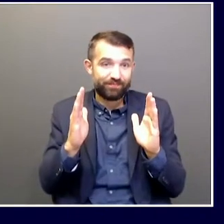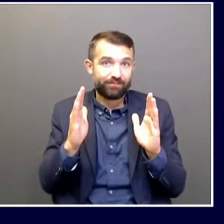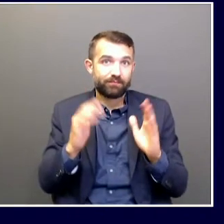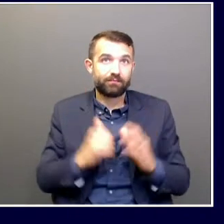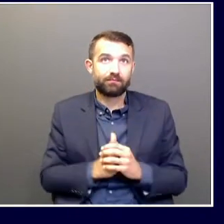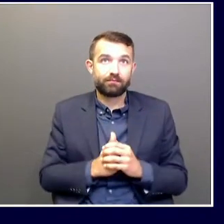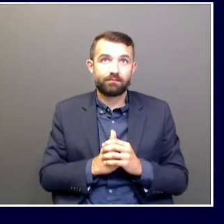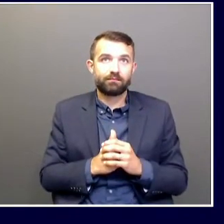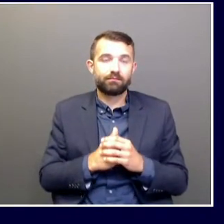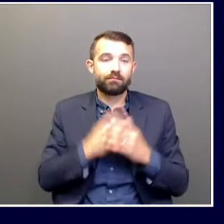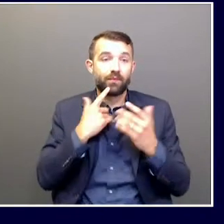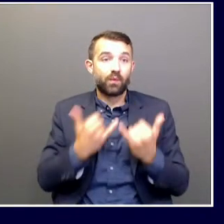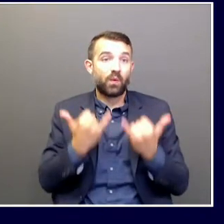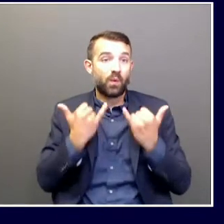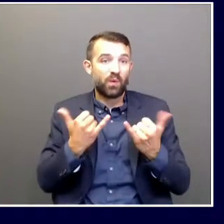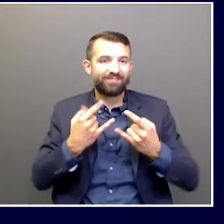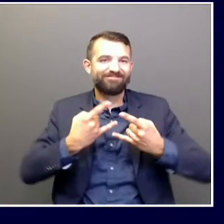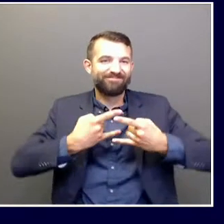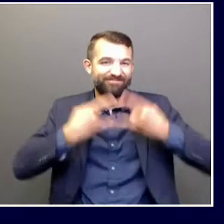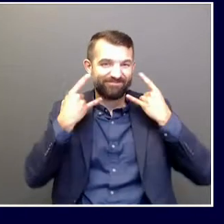happening indoors. And